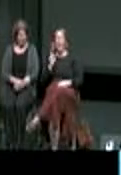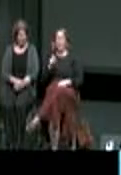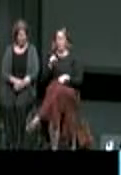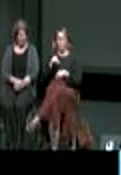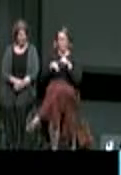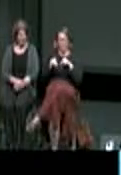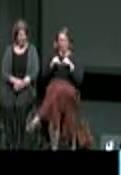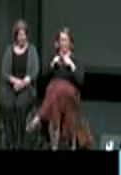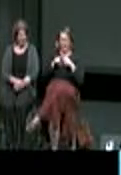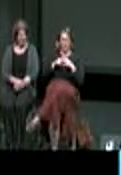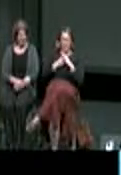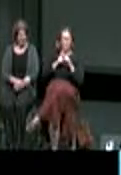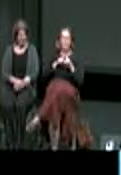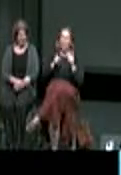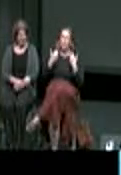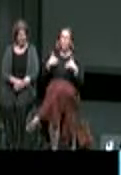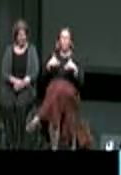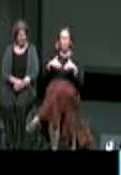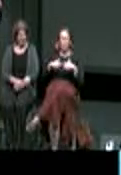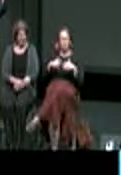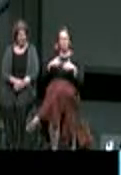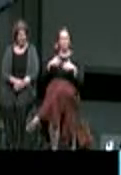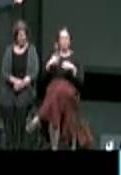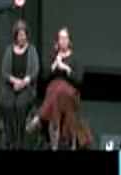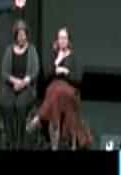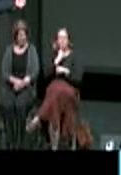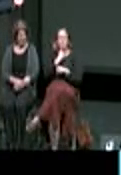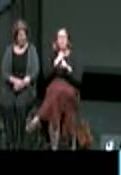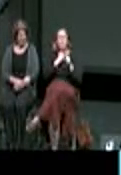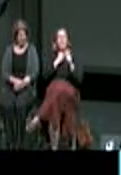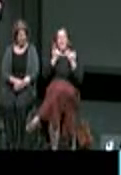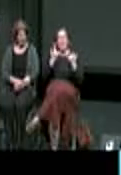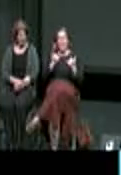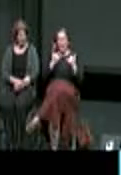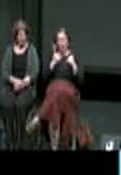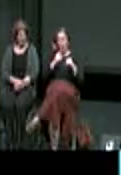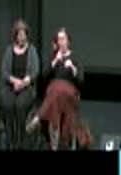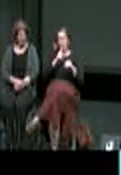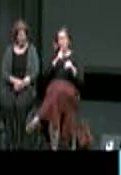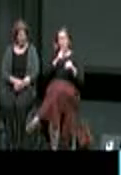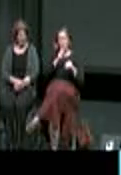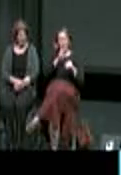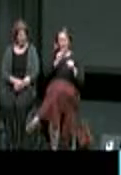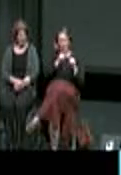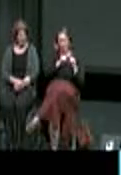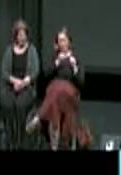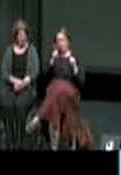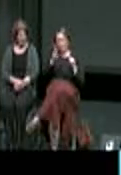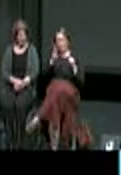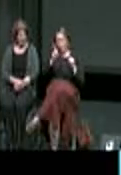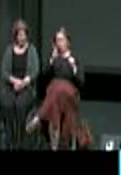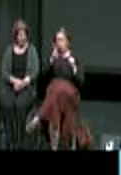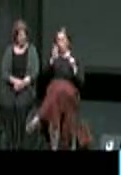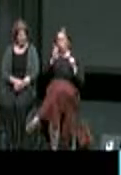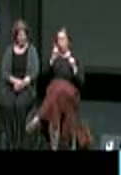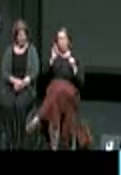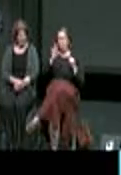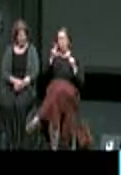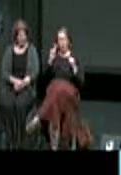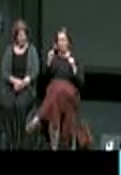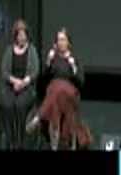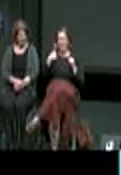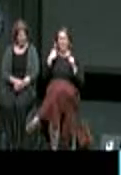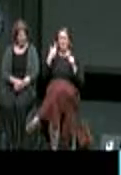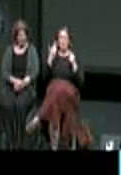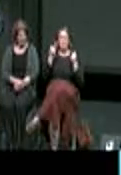beginning, but what an achievement. And now from above Kent through Monroe Falls, we have